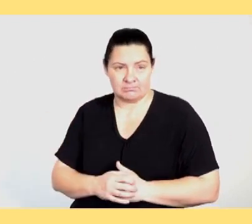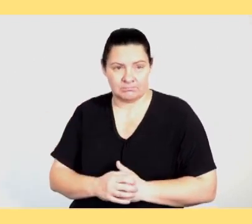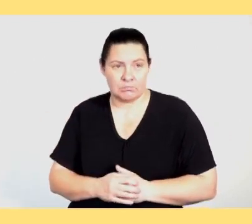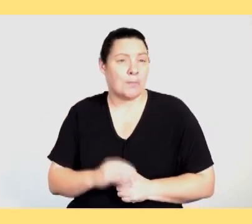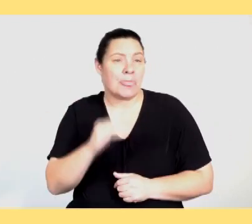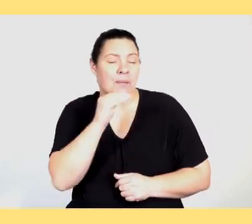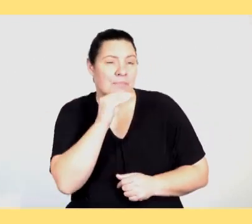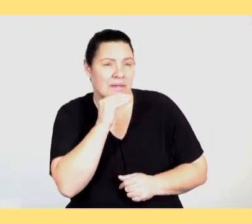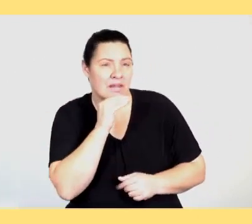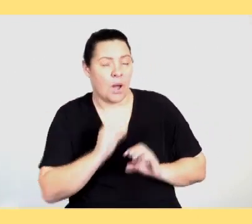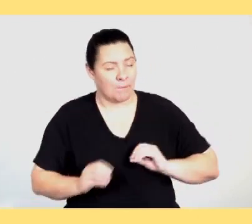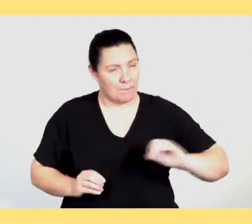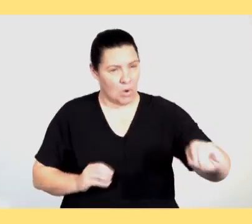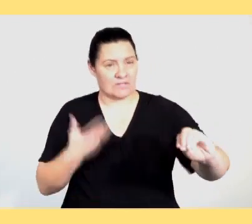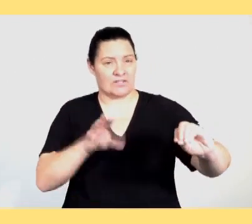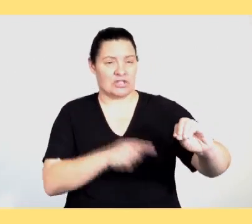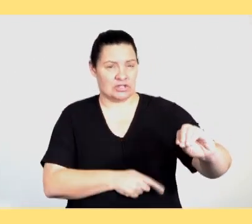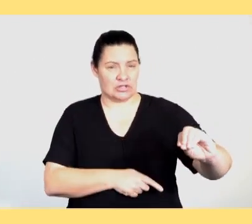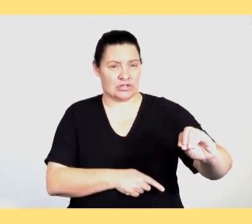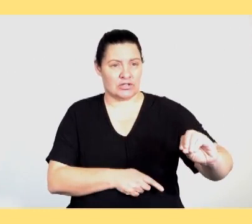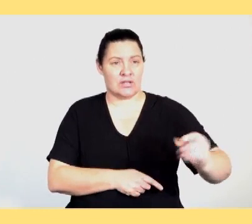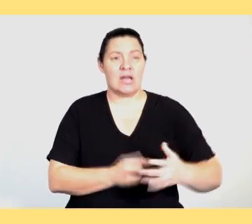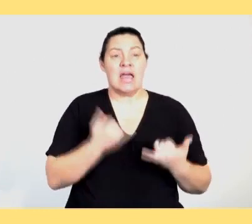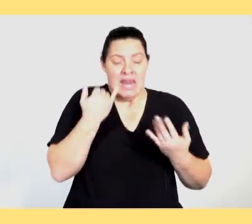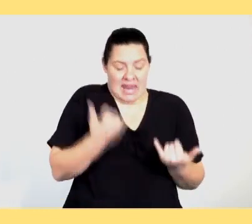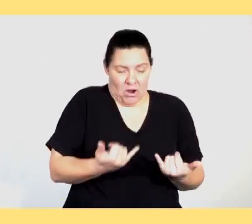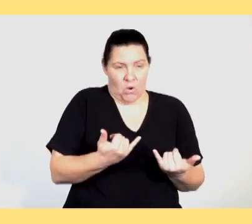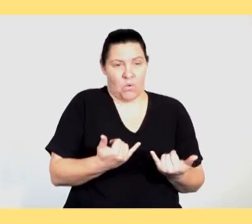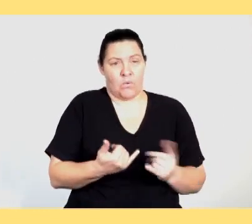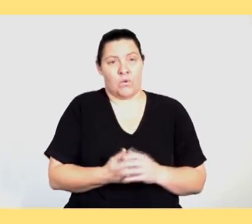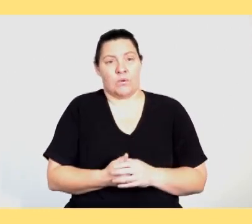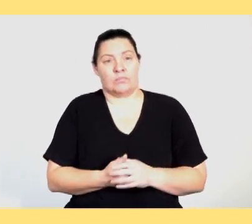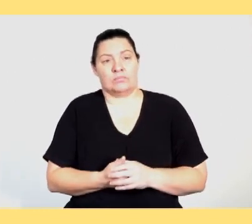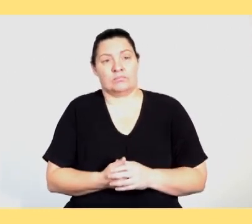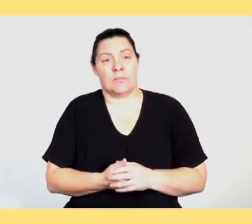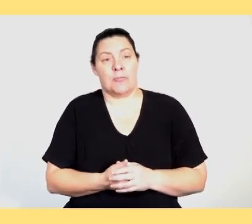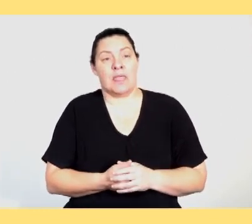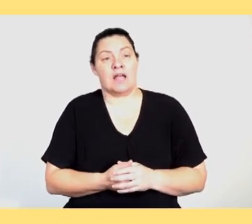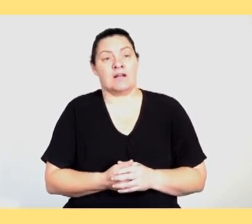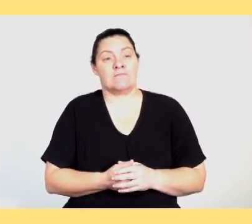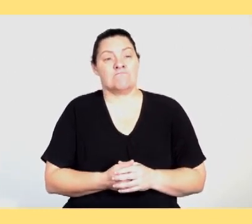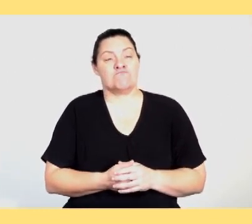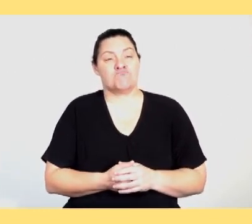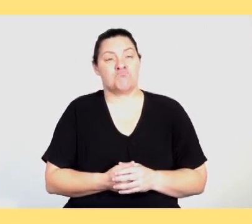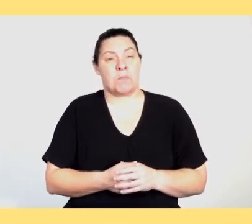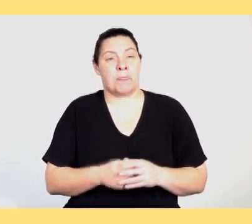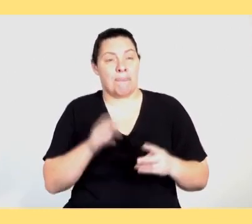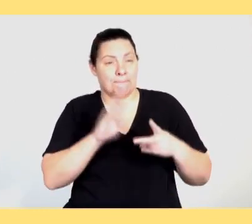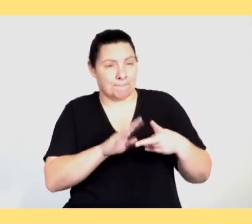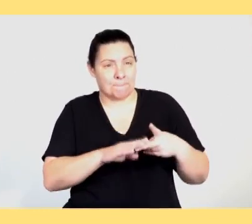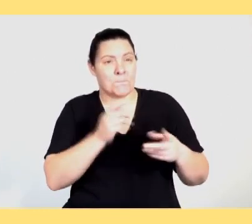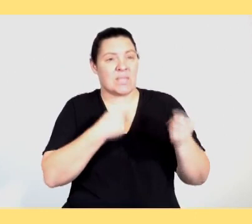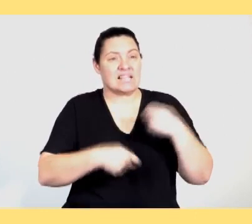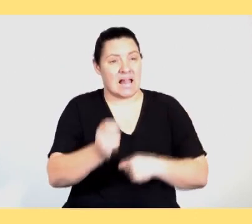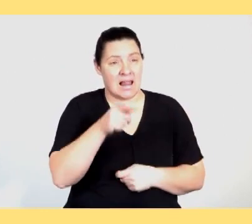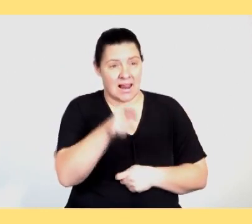38,100. That means I have posted this one then. And then I'm going to go now and complete double entry. I'm coming now to my